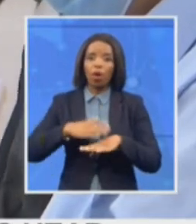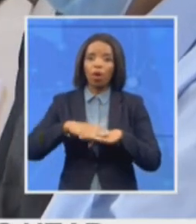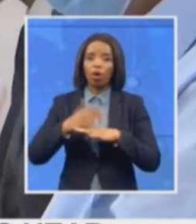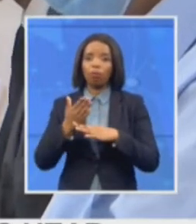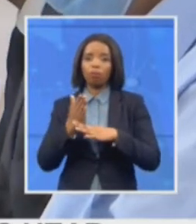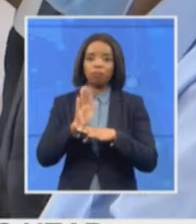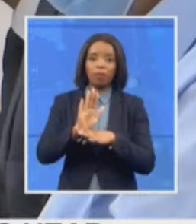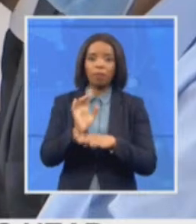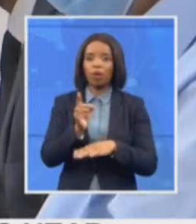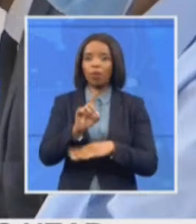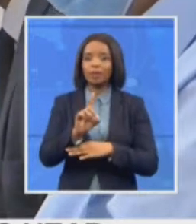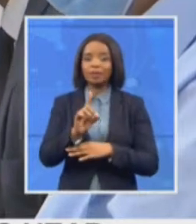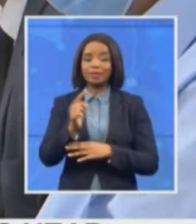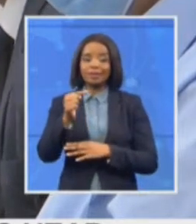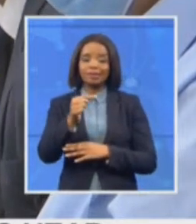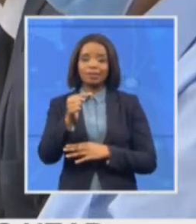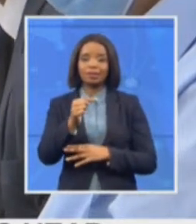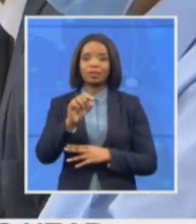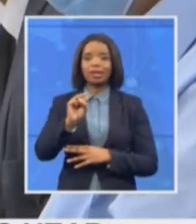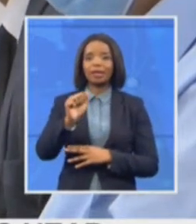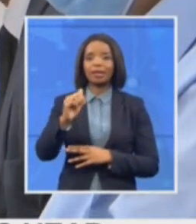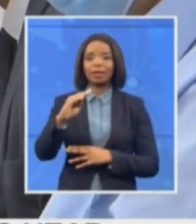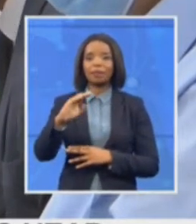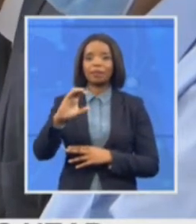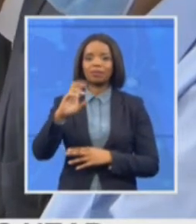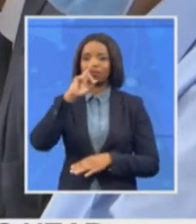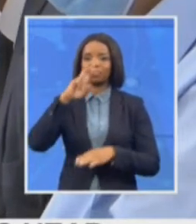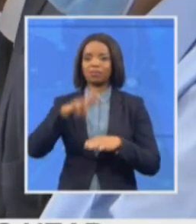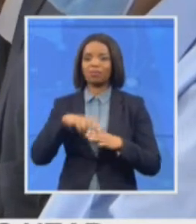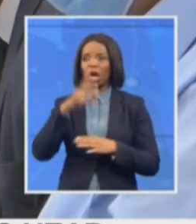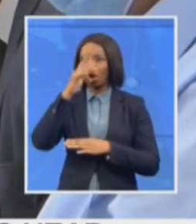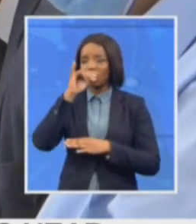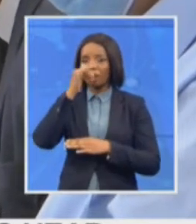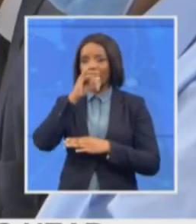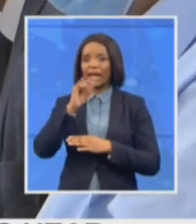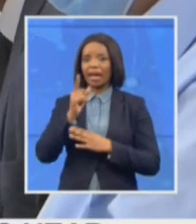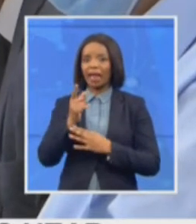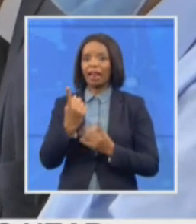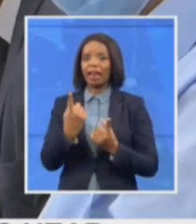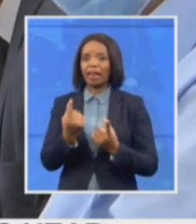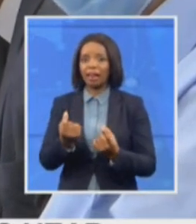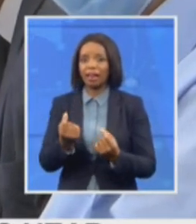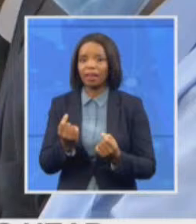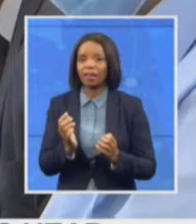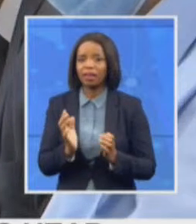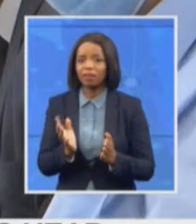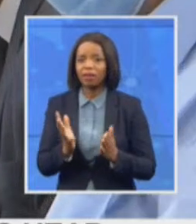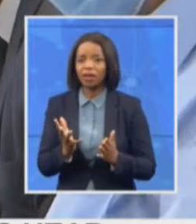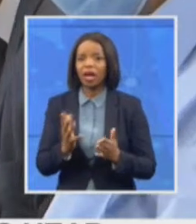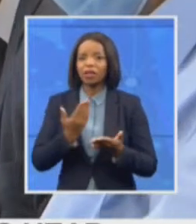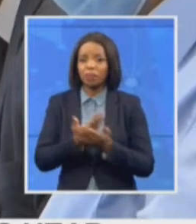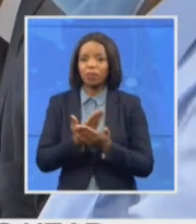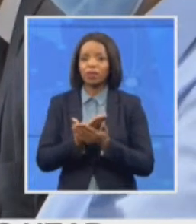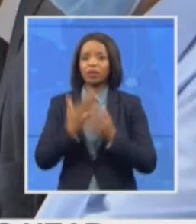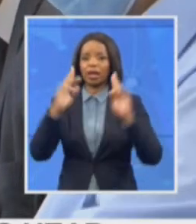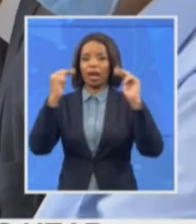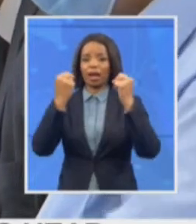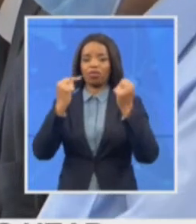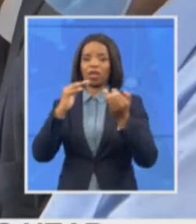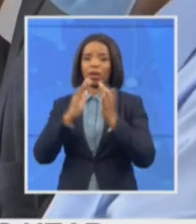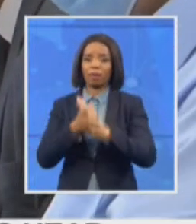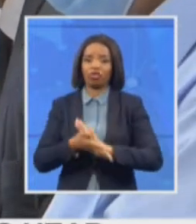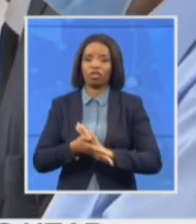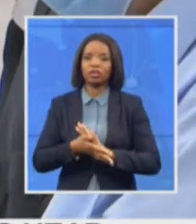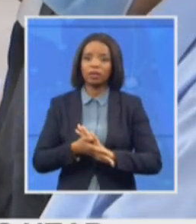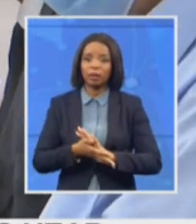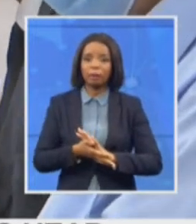civil, criminal litigation and possibly financial damages. And the final charge is charge 3, which is bringing the name of the SABC